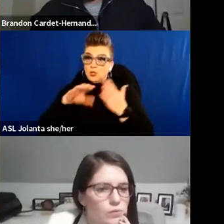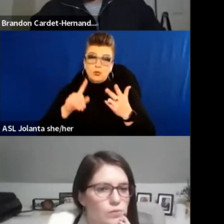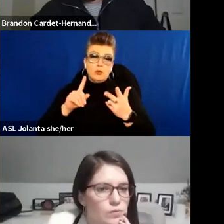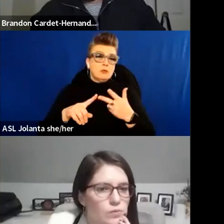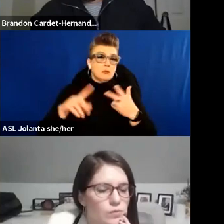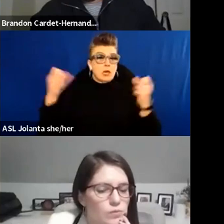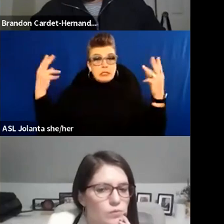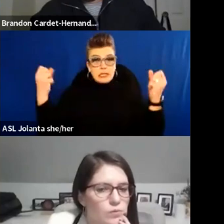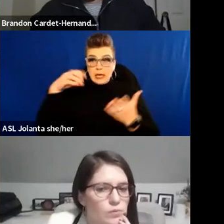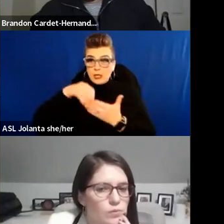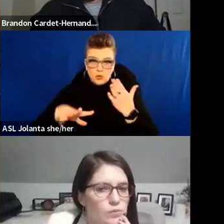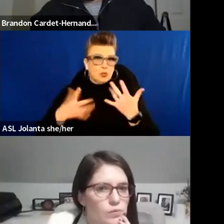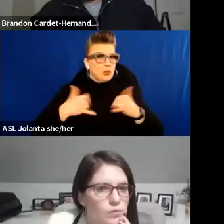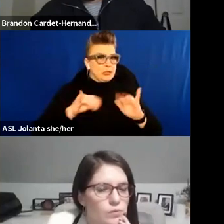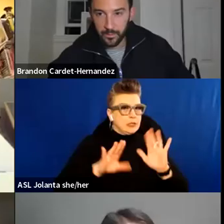development also